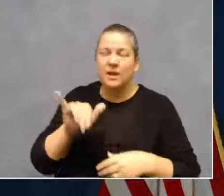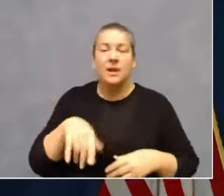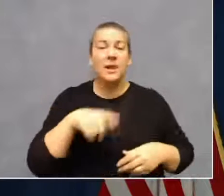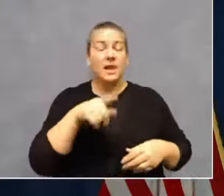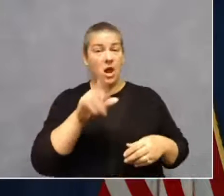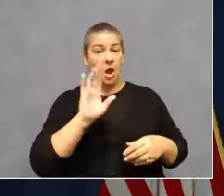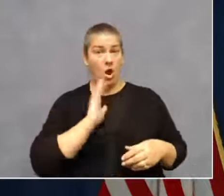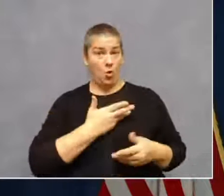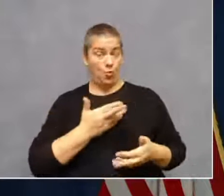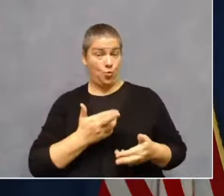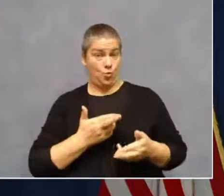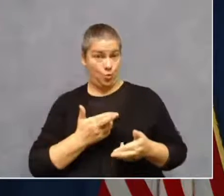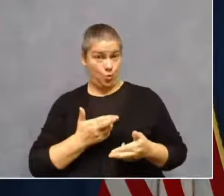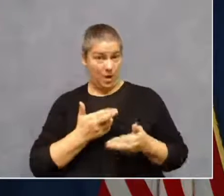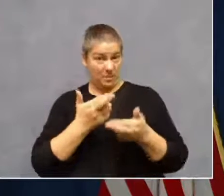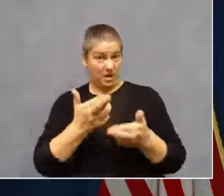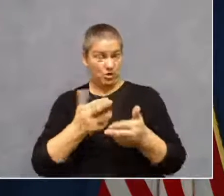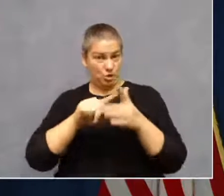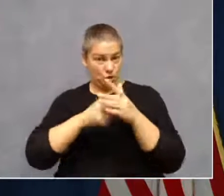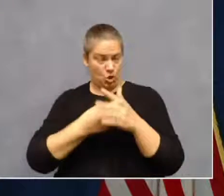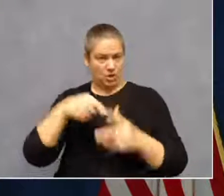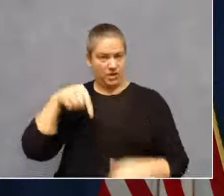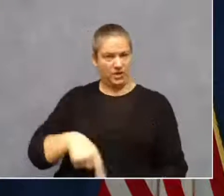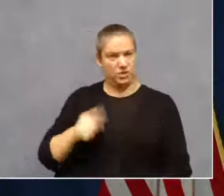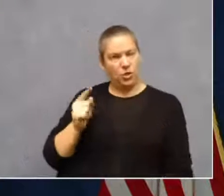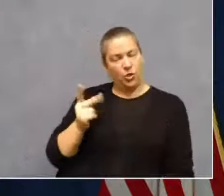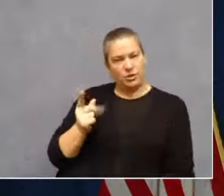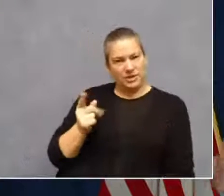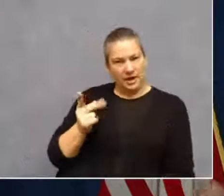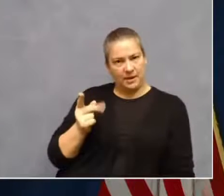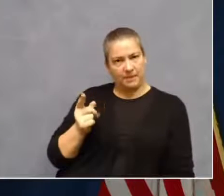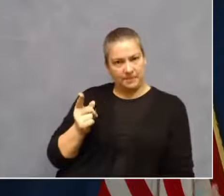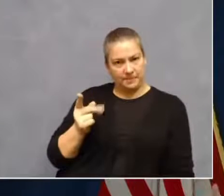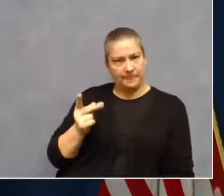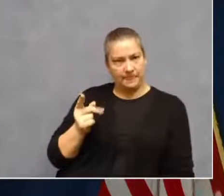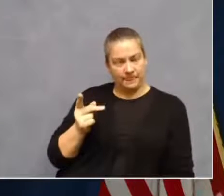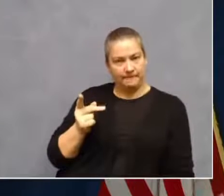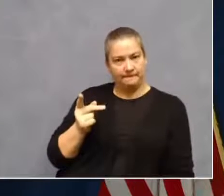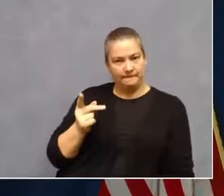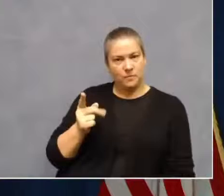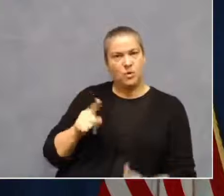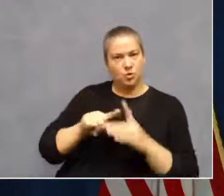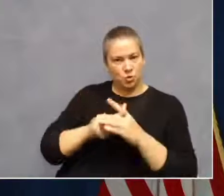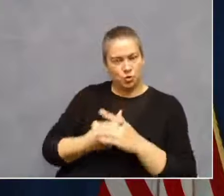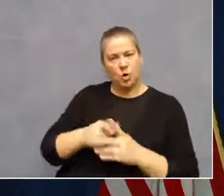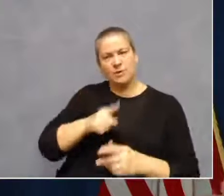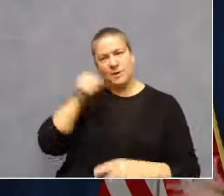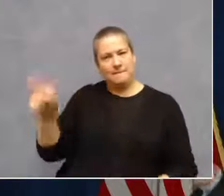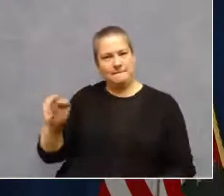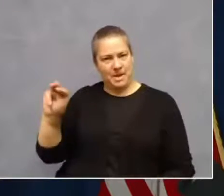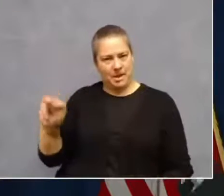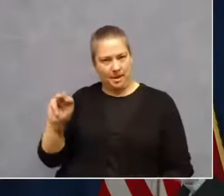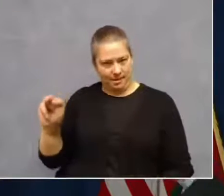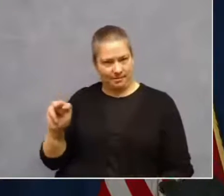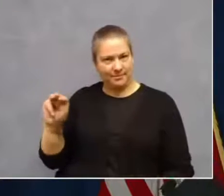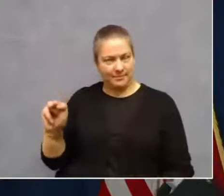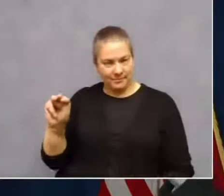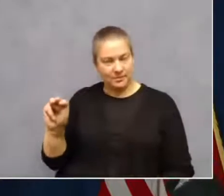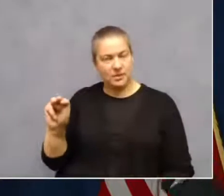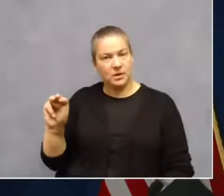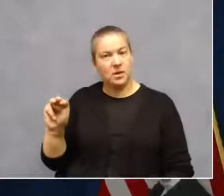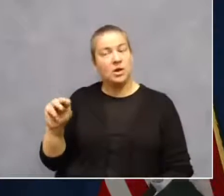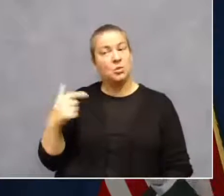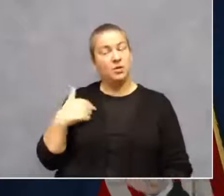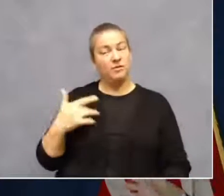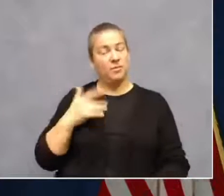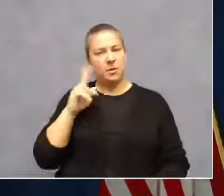go into effect this Thursday to start on Monday. But we certainly believe that people should be following